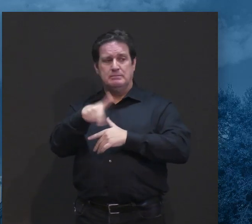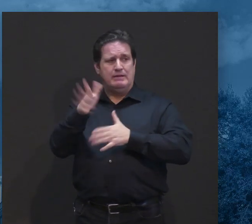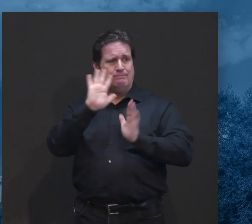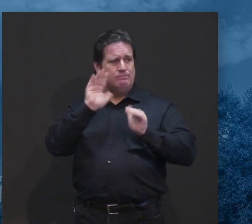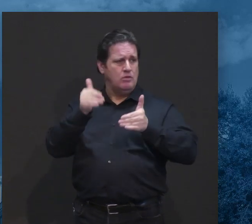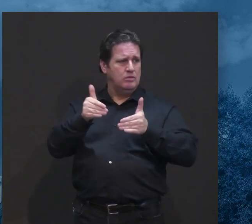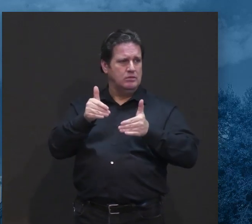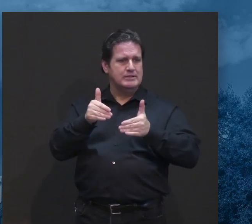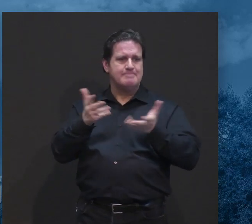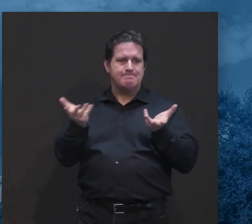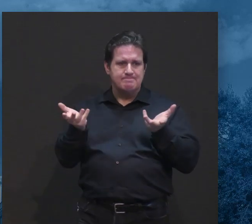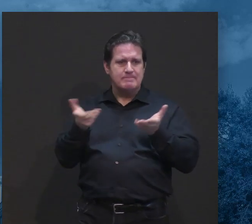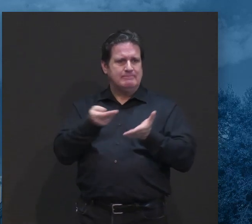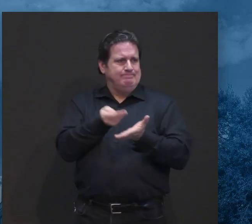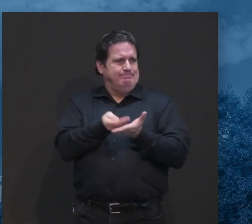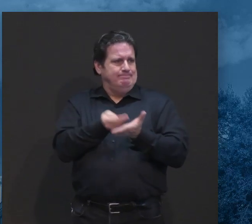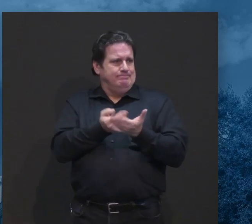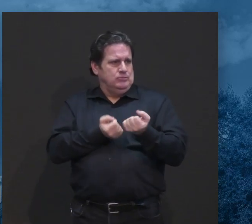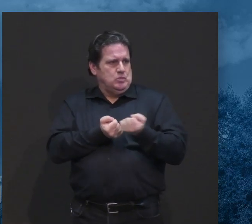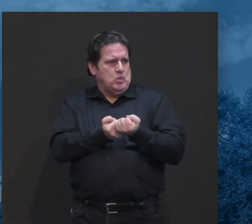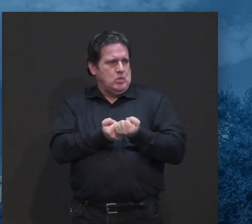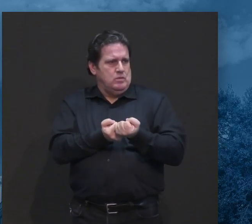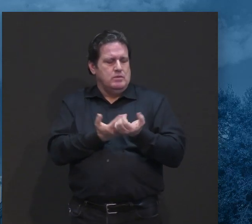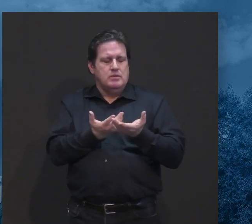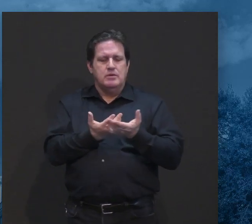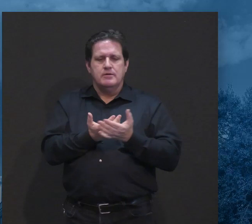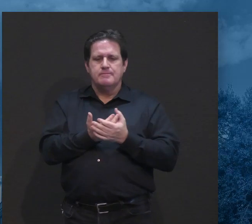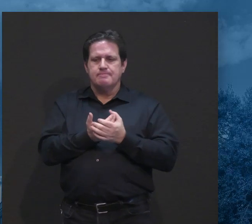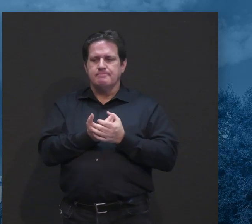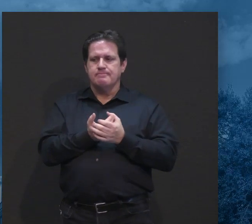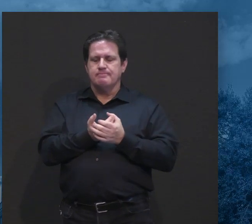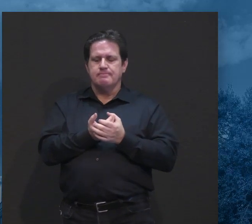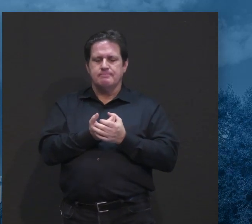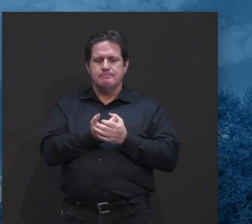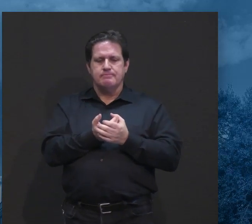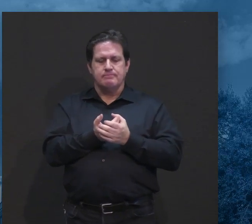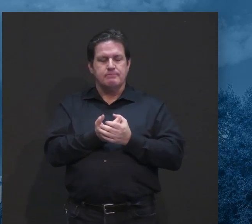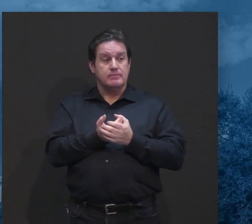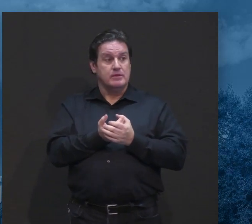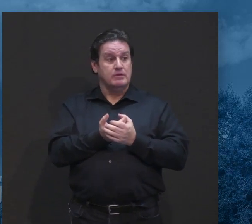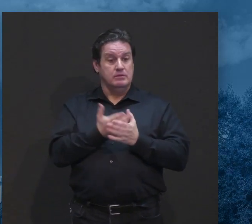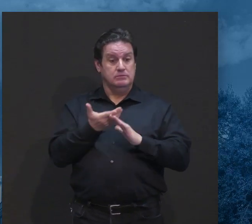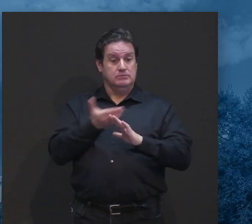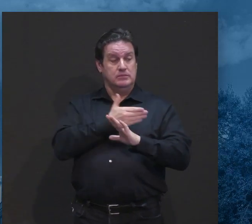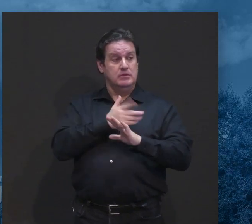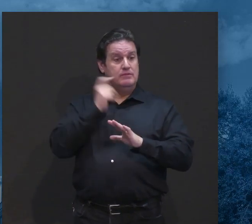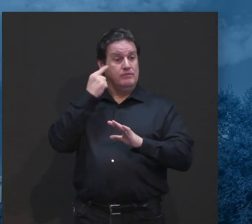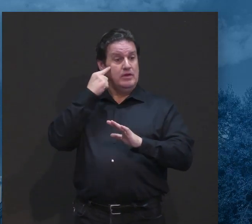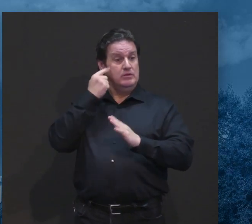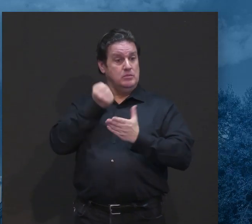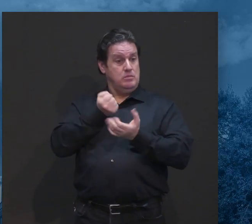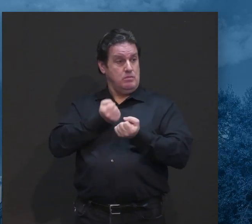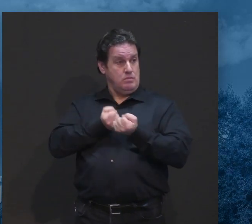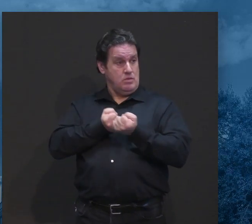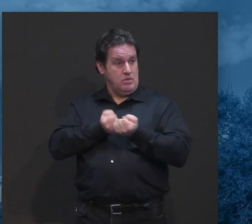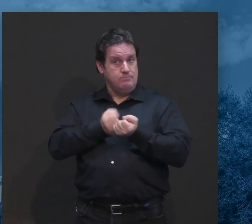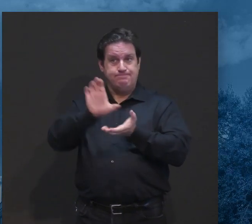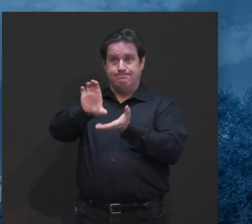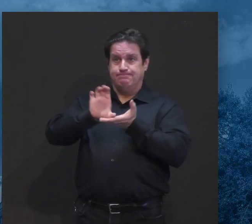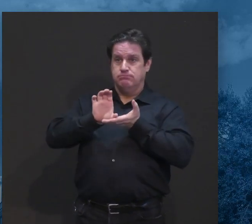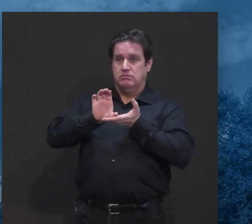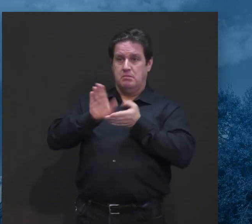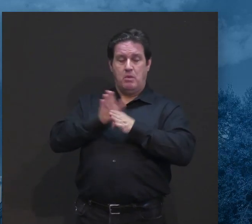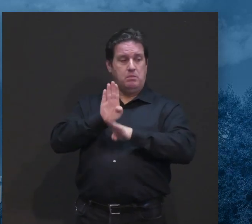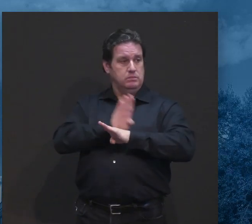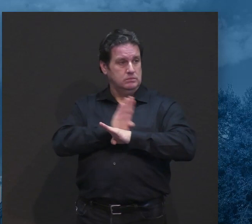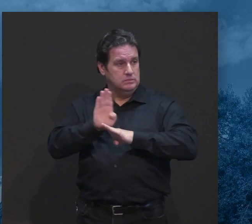focus with respect to financial support. We had significant federal financial support to help small